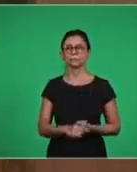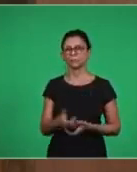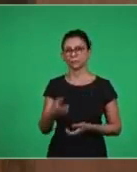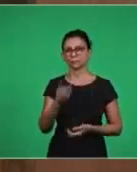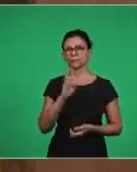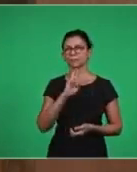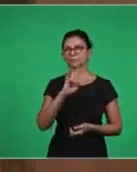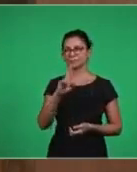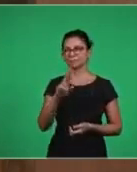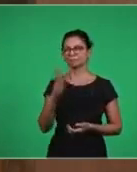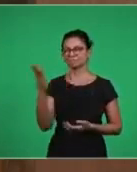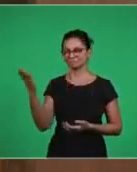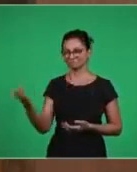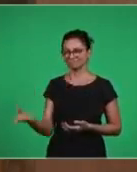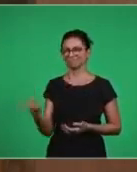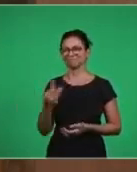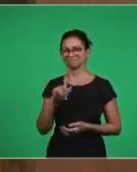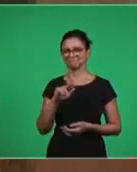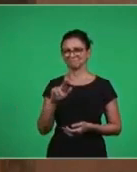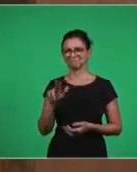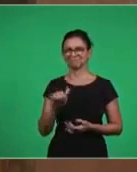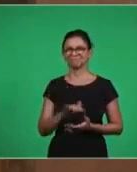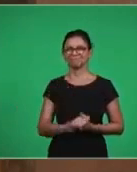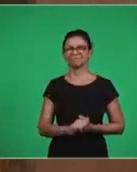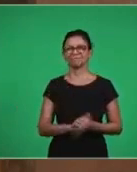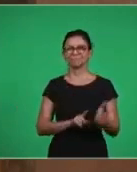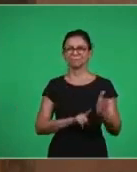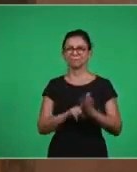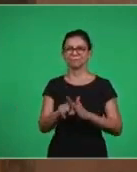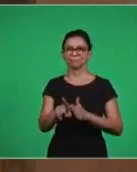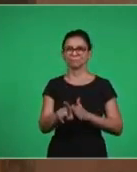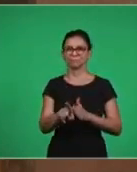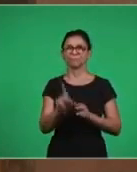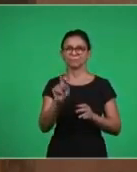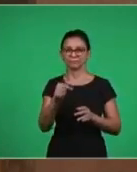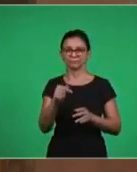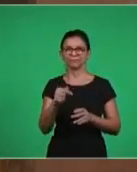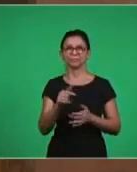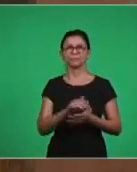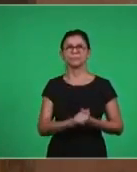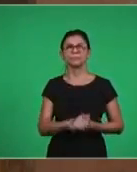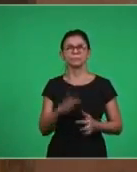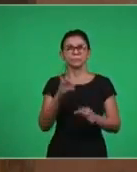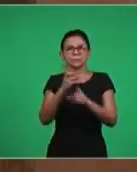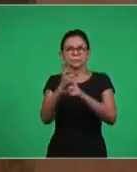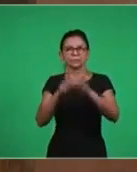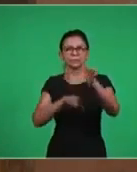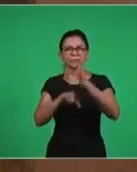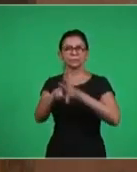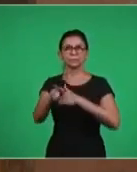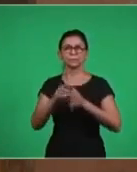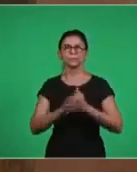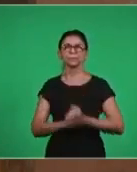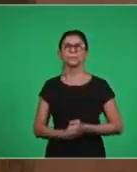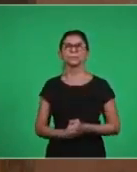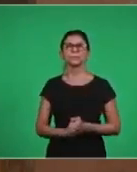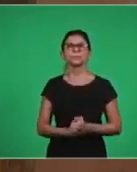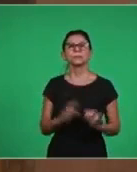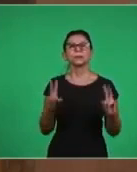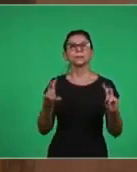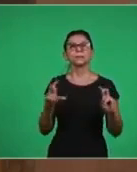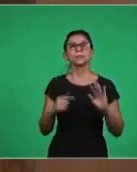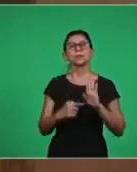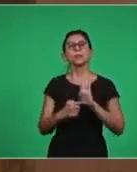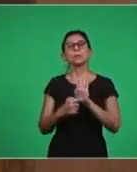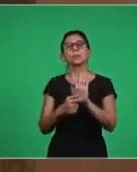the answer from a brother regarding this answer. So it is identified here on the expression, a